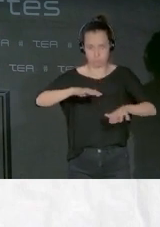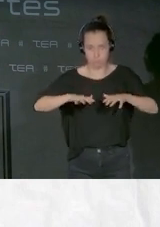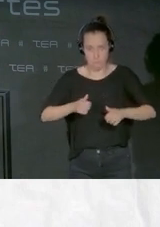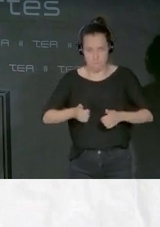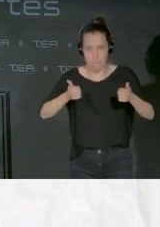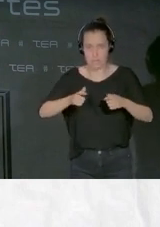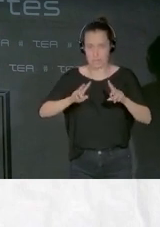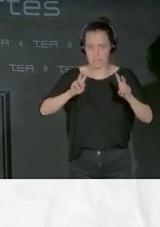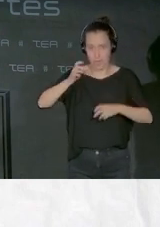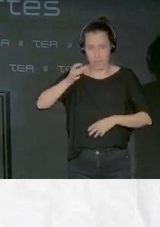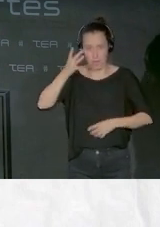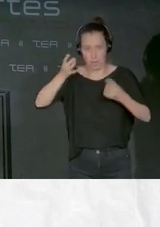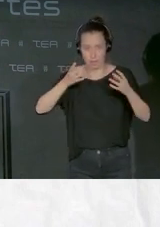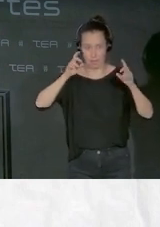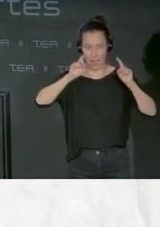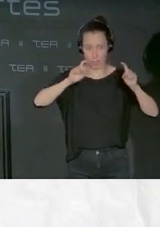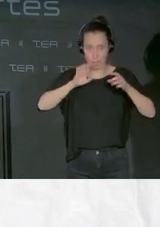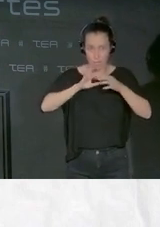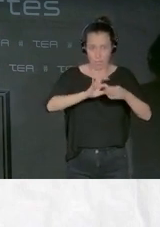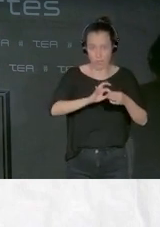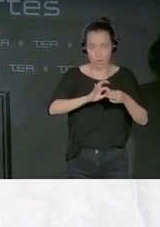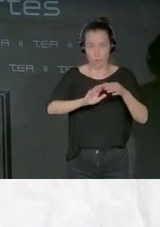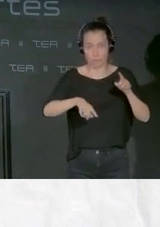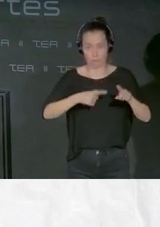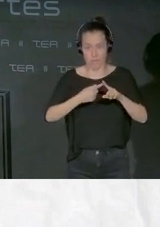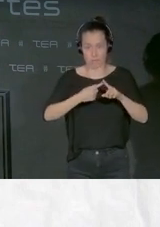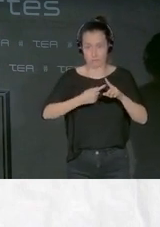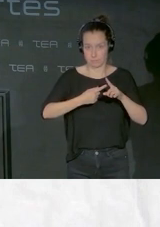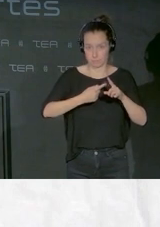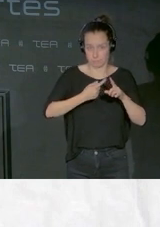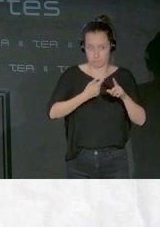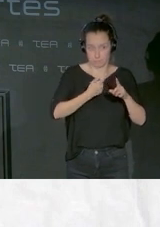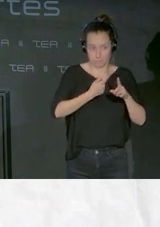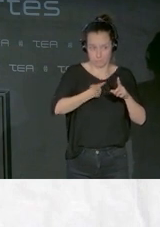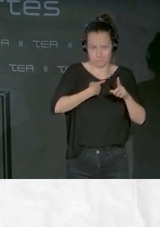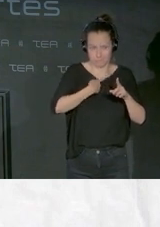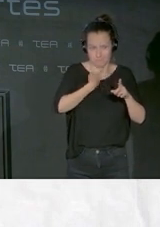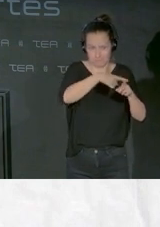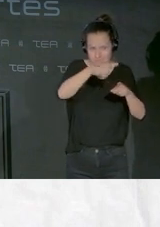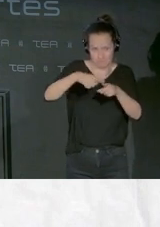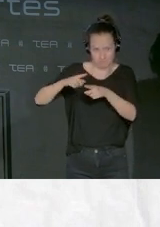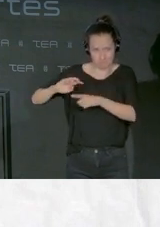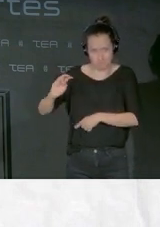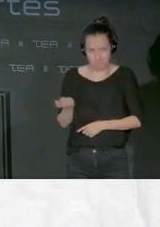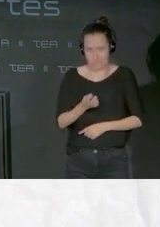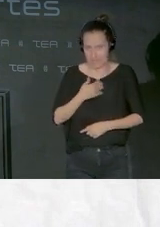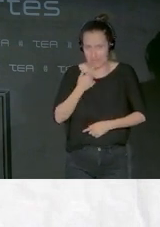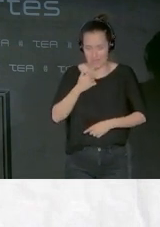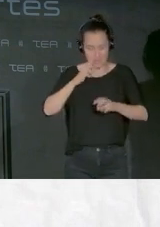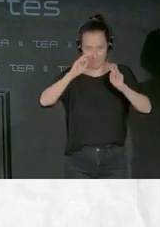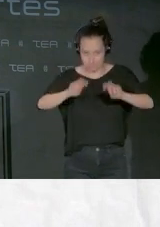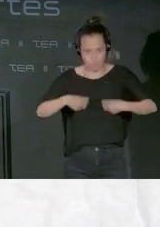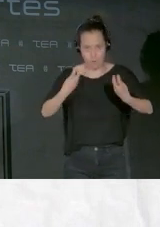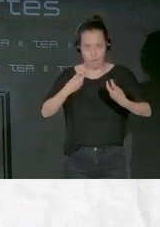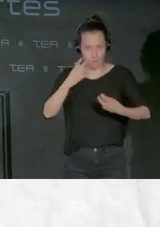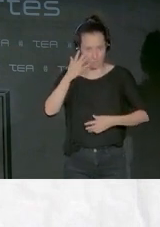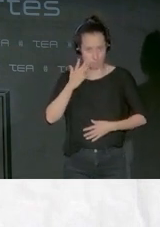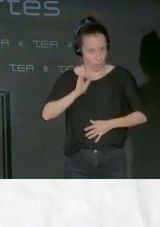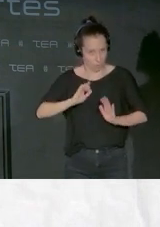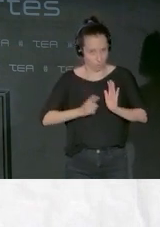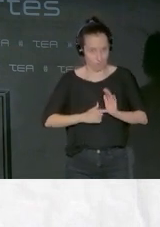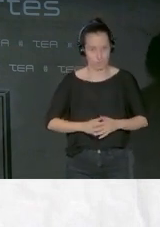again, Arthur sort of mentioned about not reinventing the wheel, really, is that there is a huge amount of existing skills and labour development